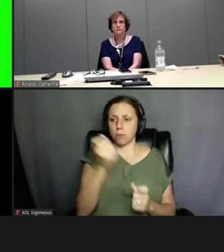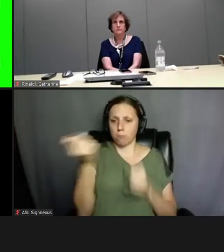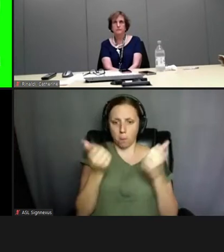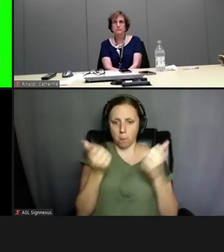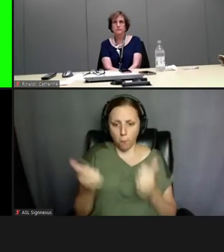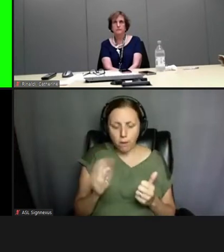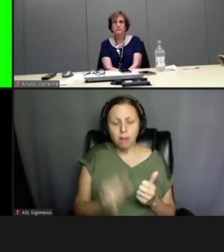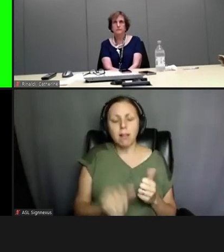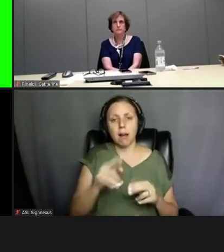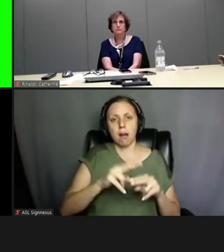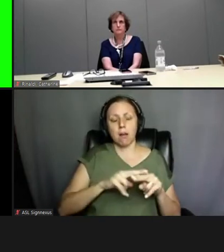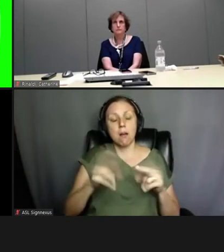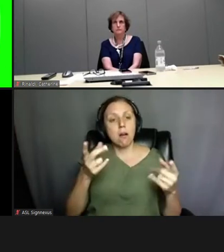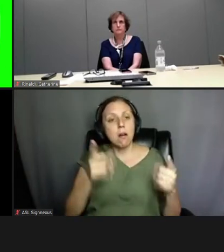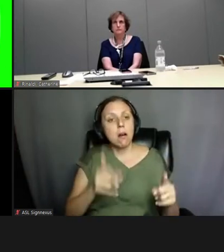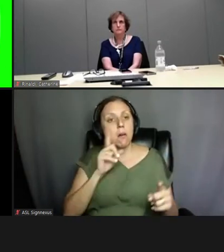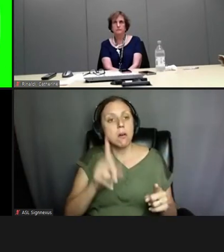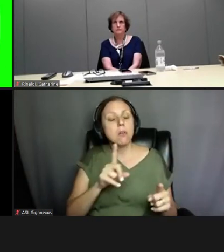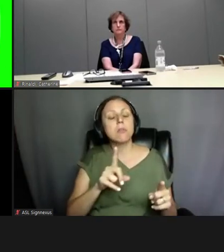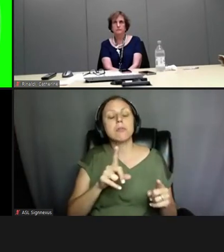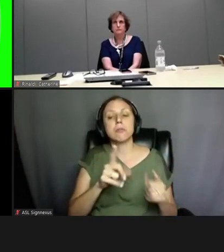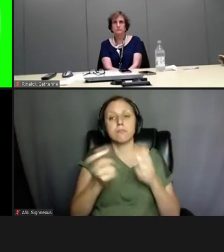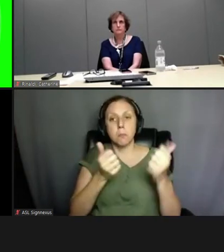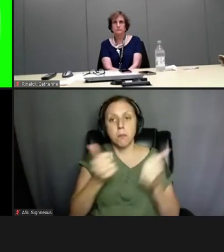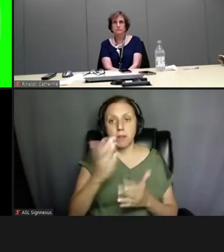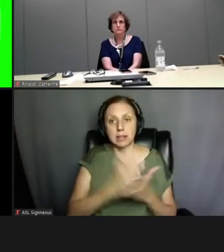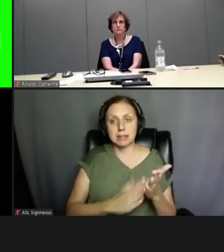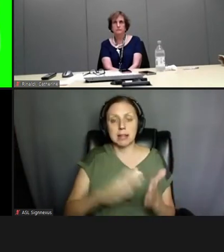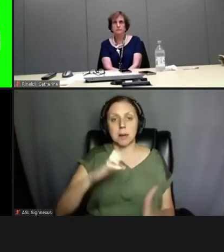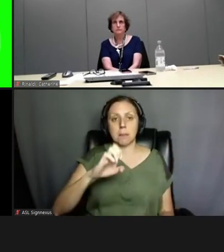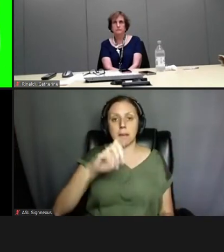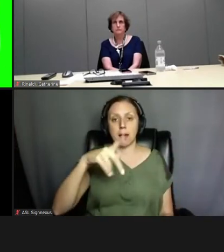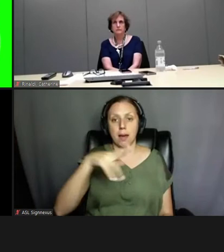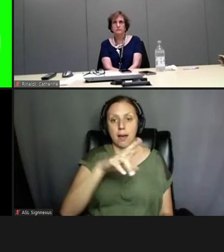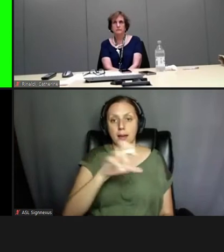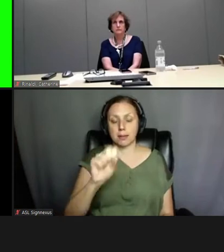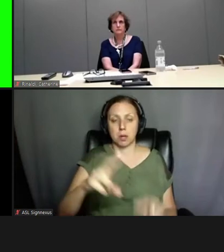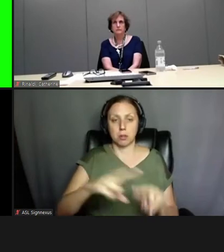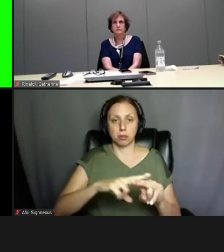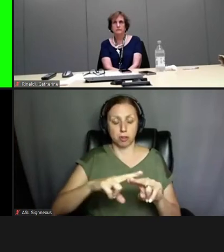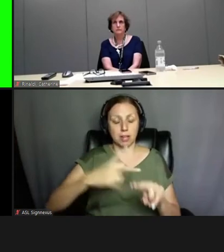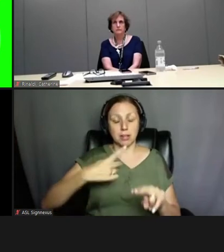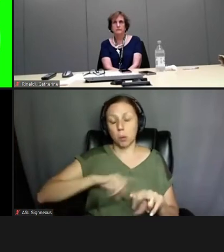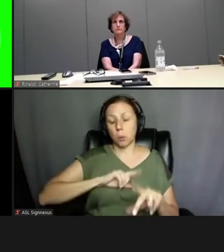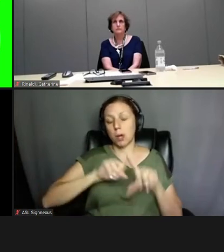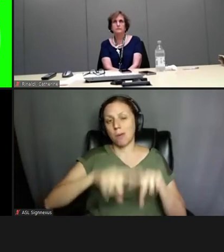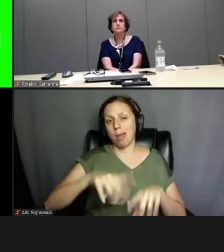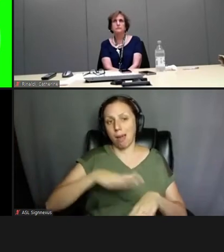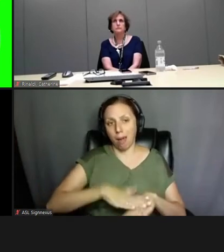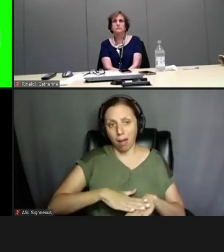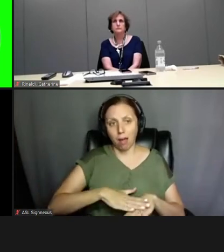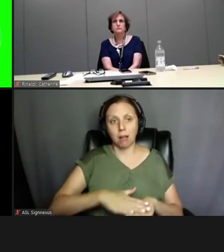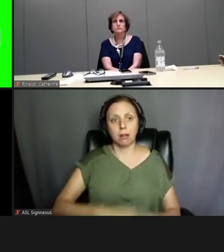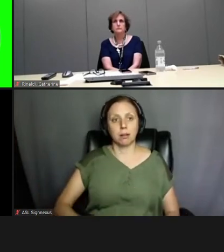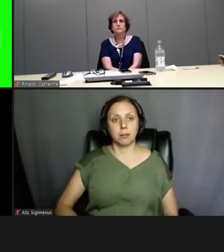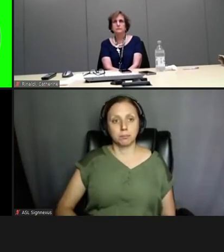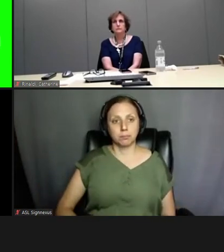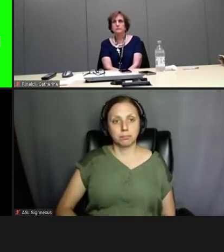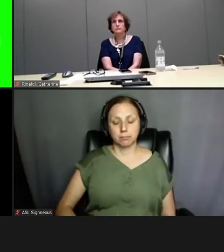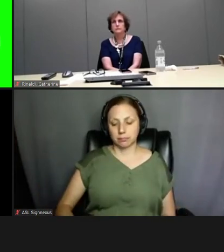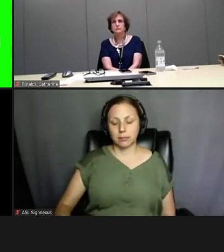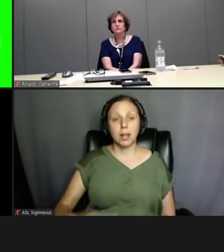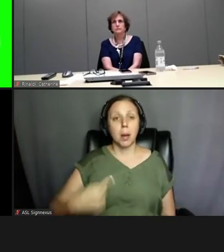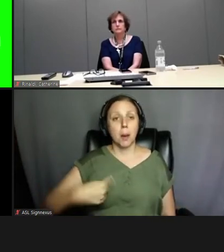and removing some of the express trains that we all rely on. So please reconsider, please do the proper